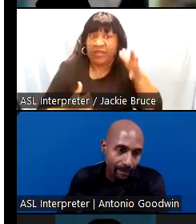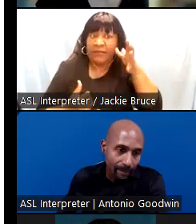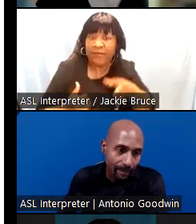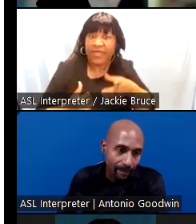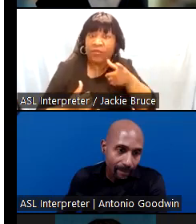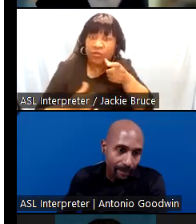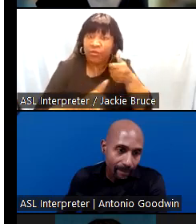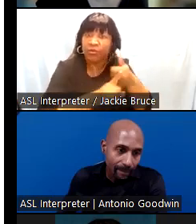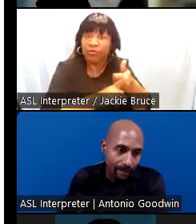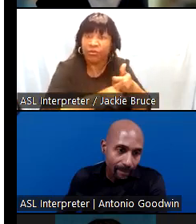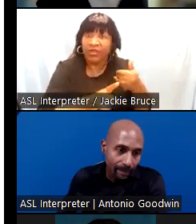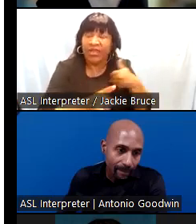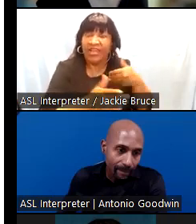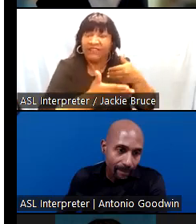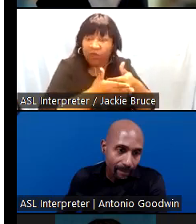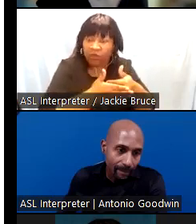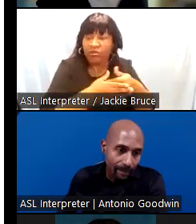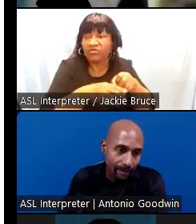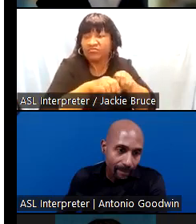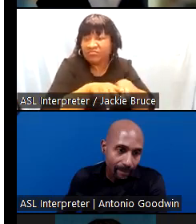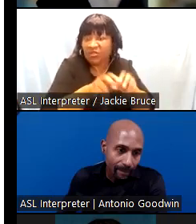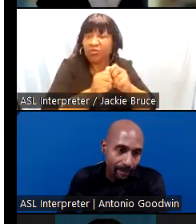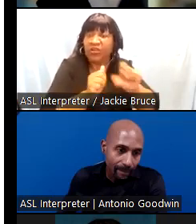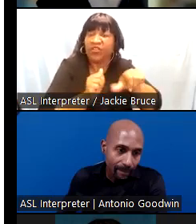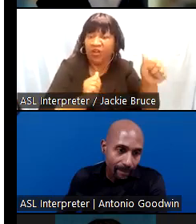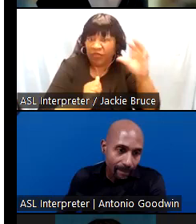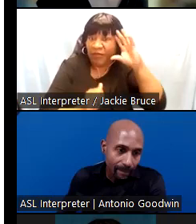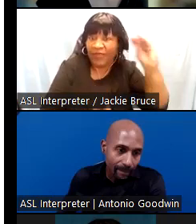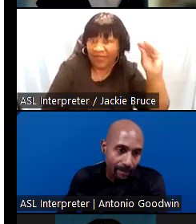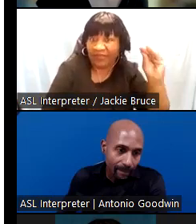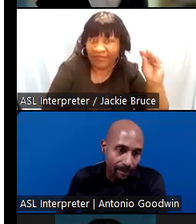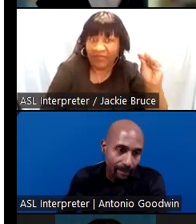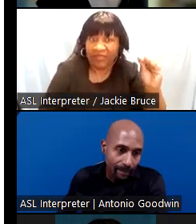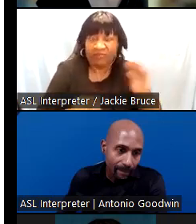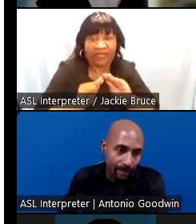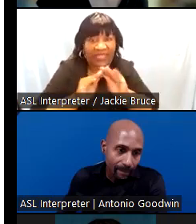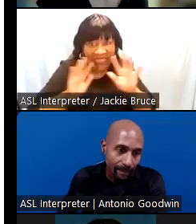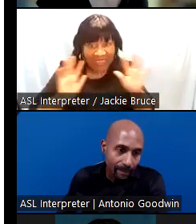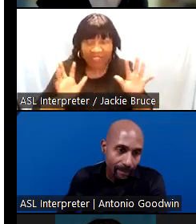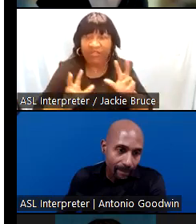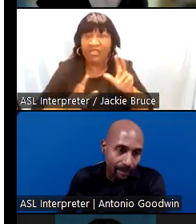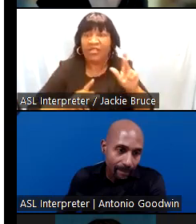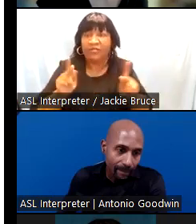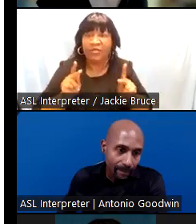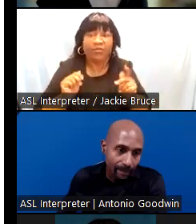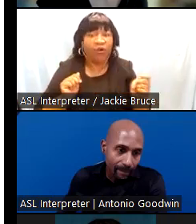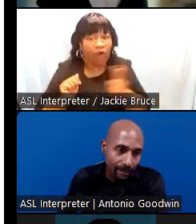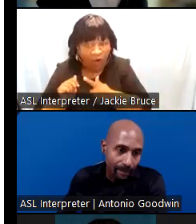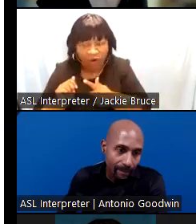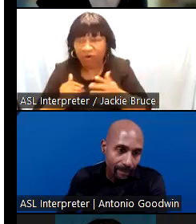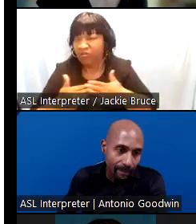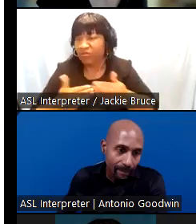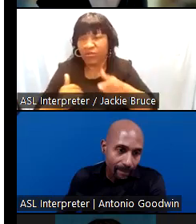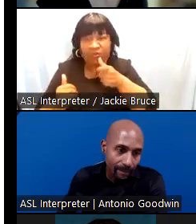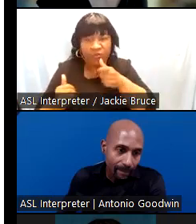or close physical intimate contact with other men. But I want to make it really clear that people of all genders and all sexual orientations